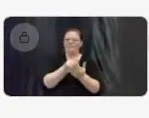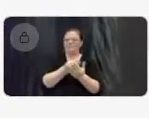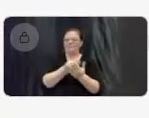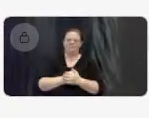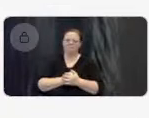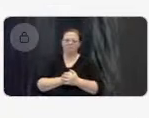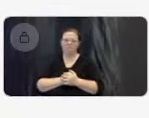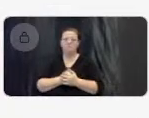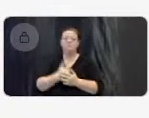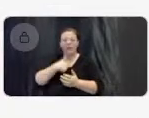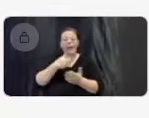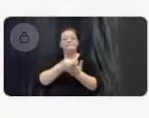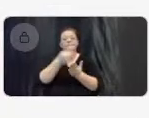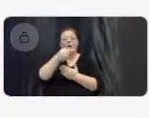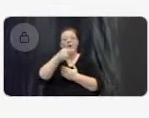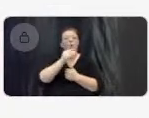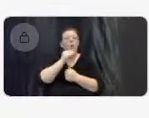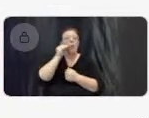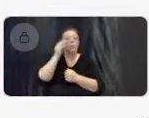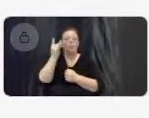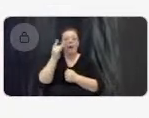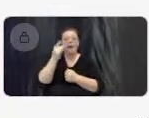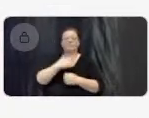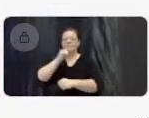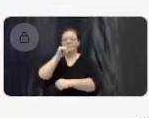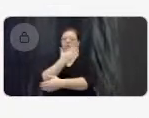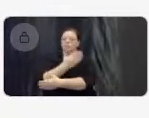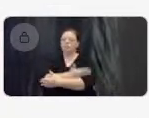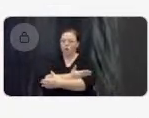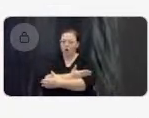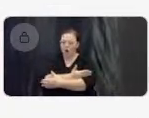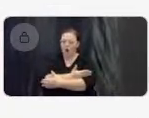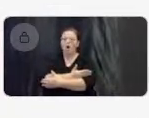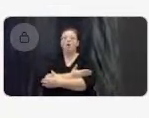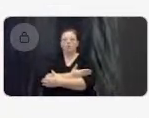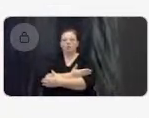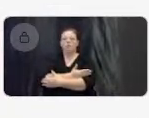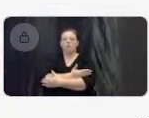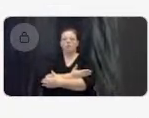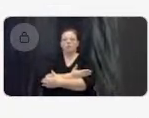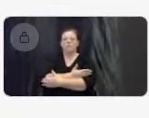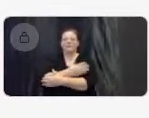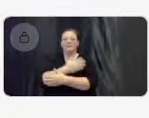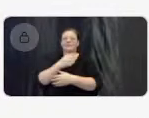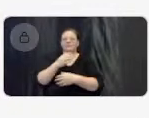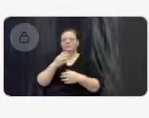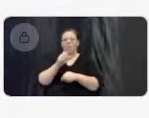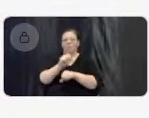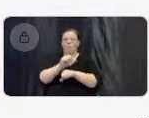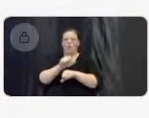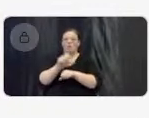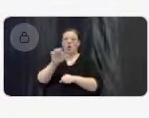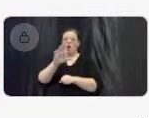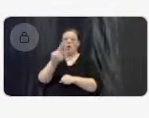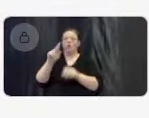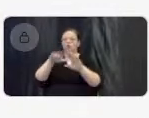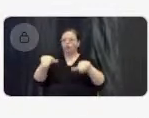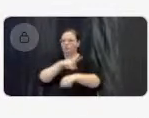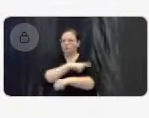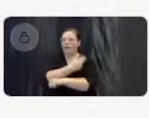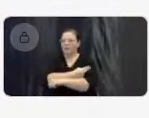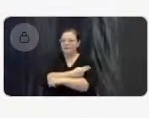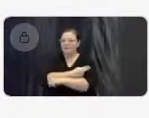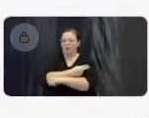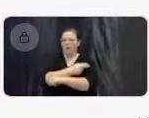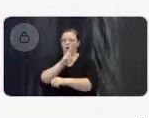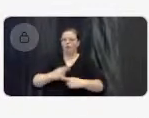I basically bought this home because my daughter did her residency at Arkansas Children's, which, by the way, is a fabulous